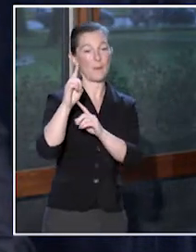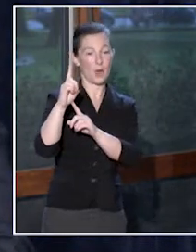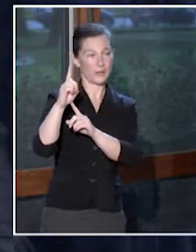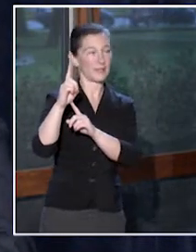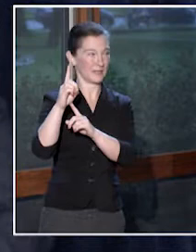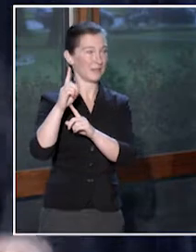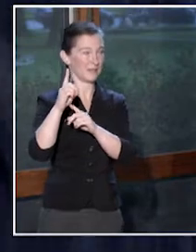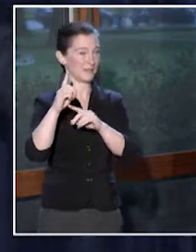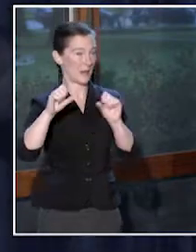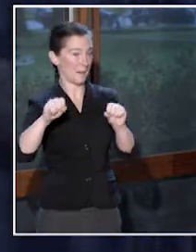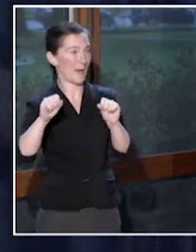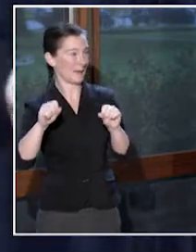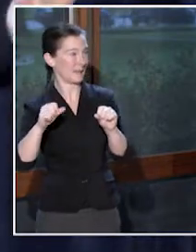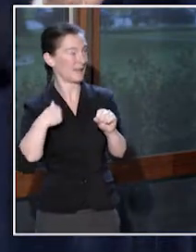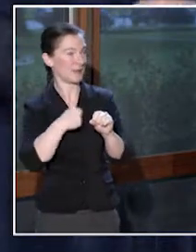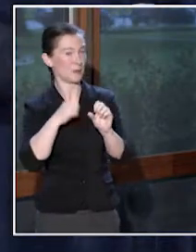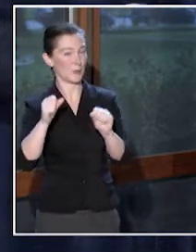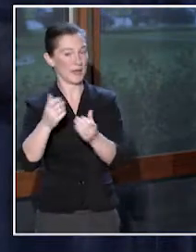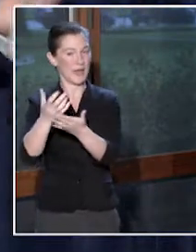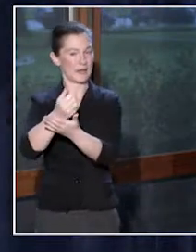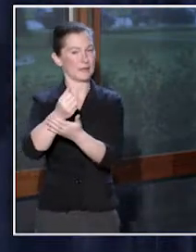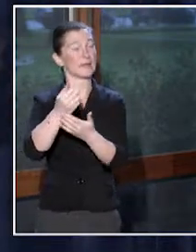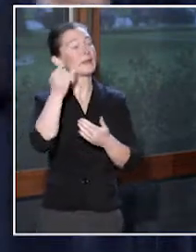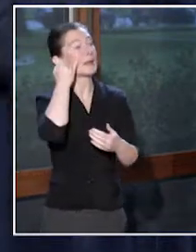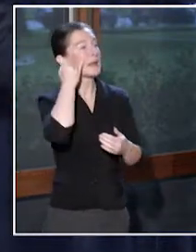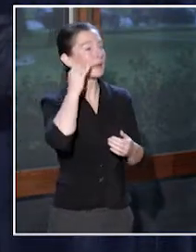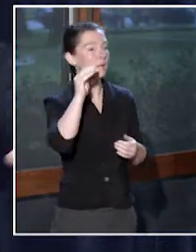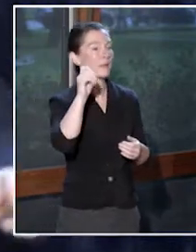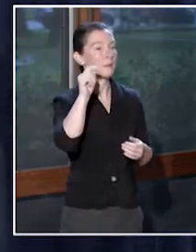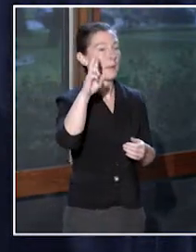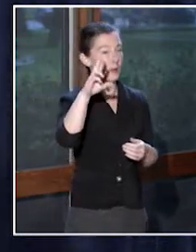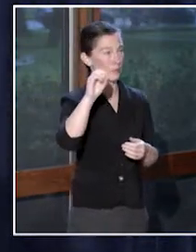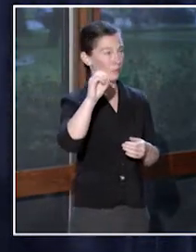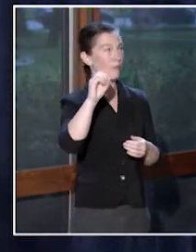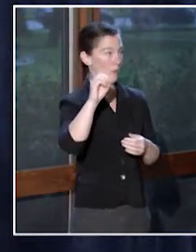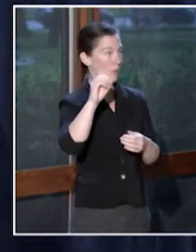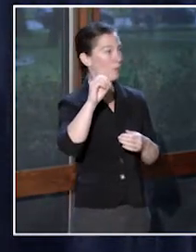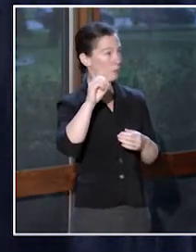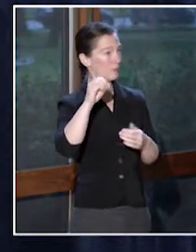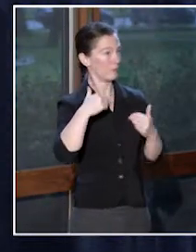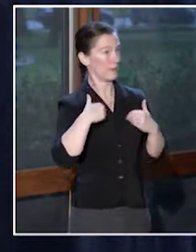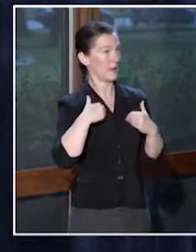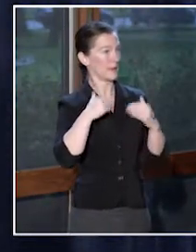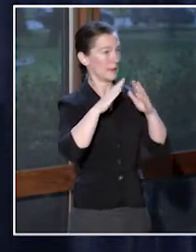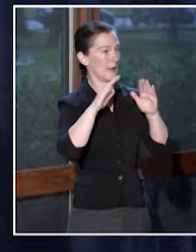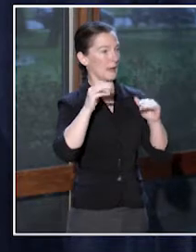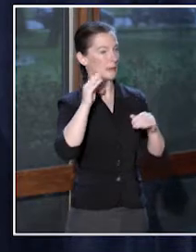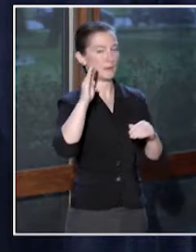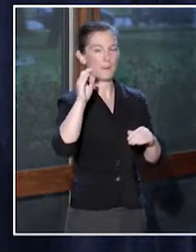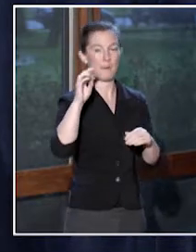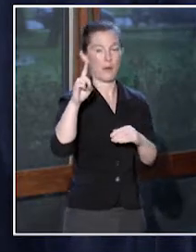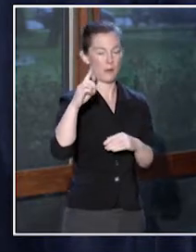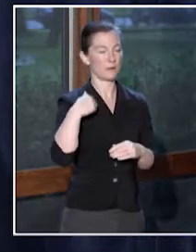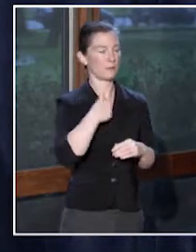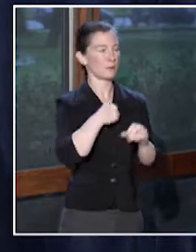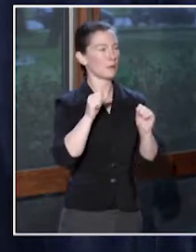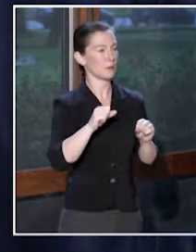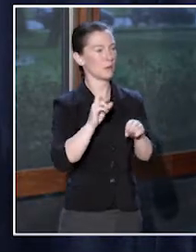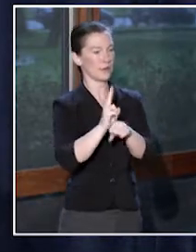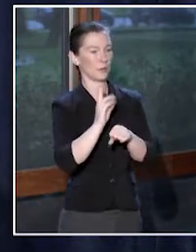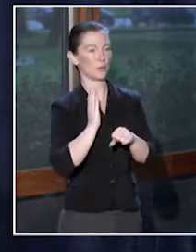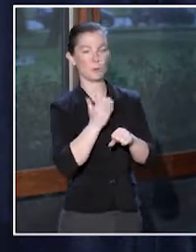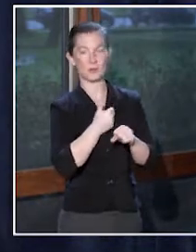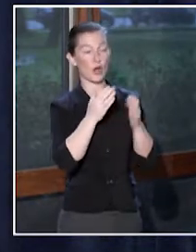bond, or if Metro does a housing bond, this could apply to them too. It allows us to use our general obligation